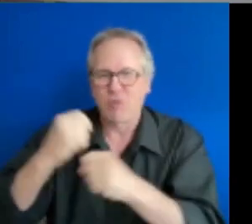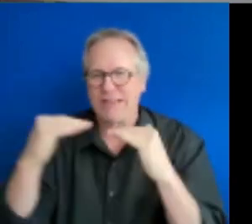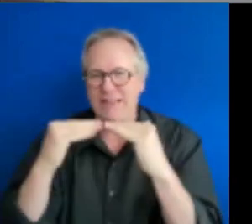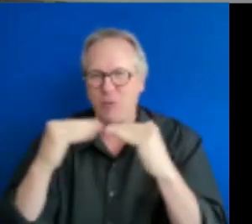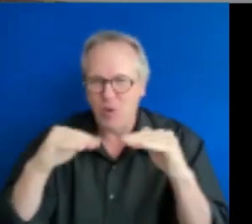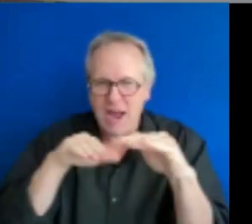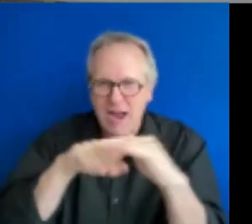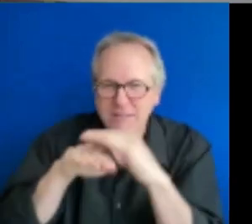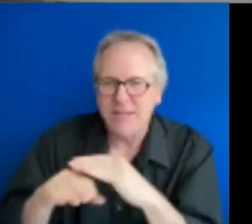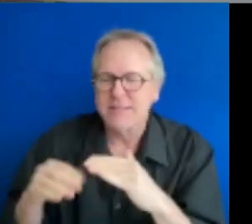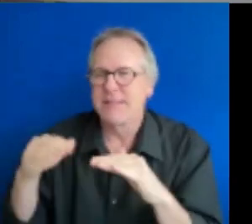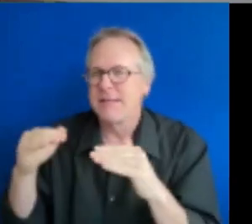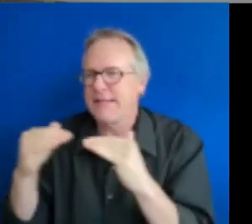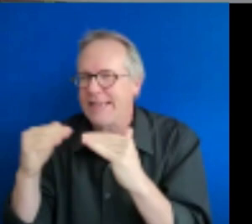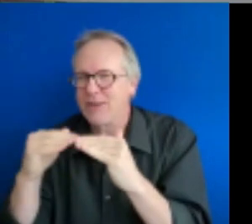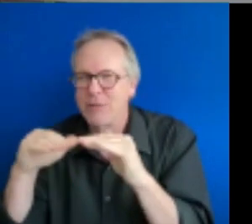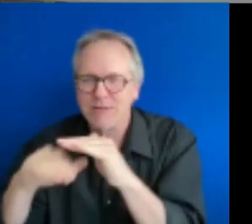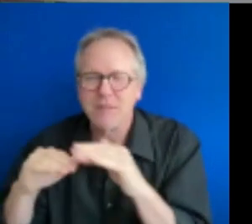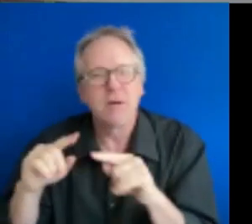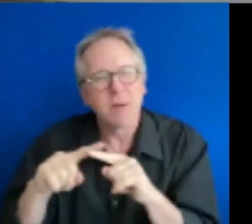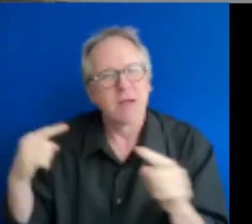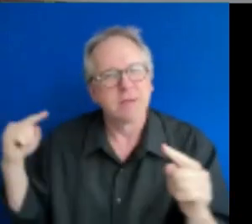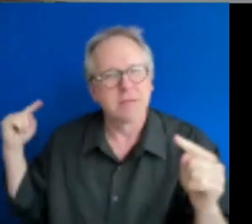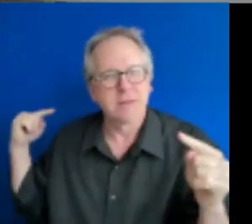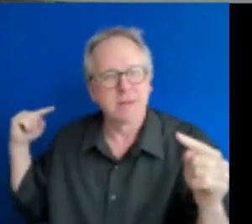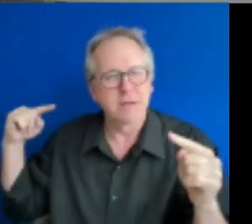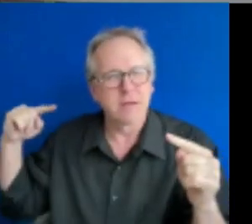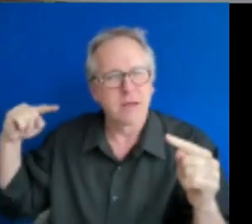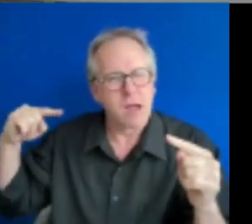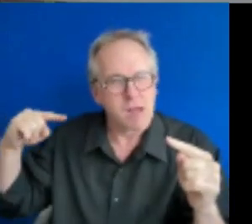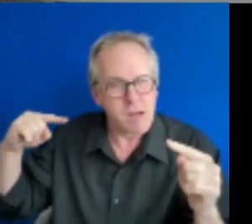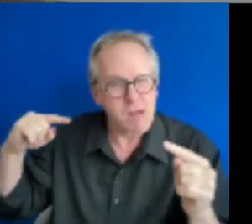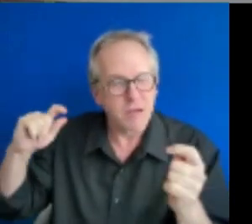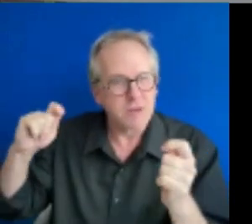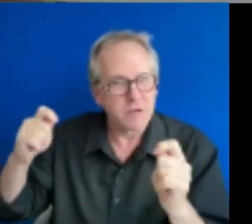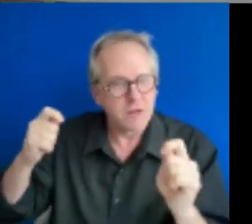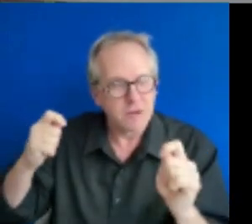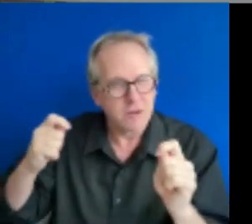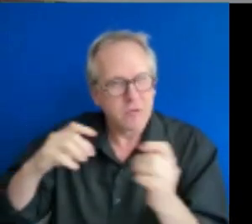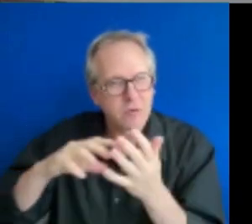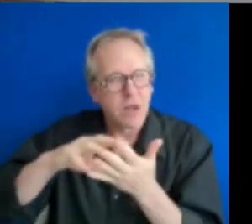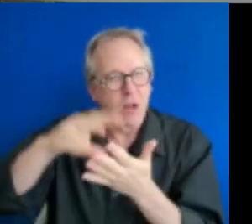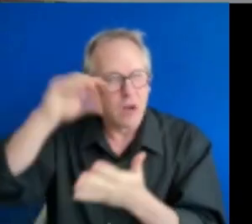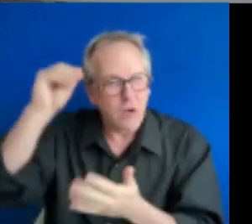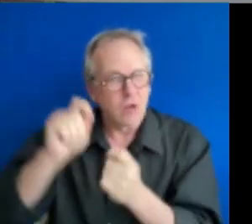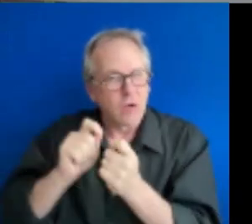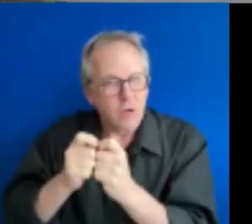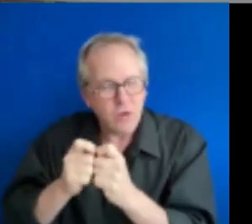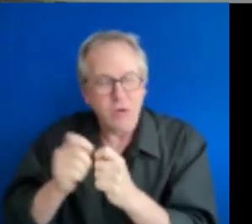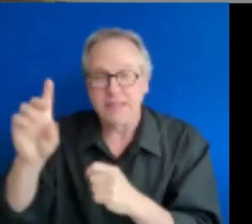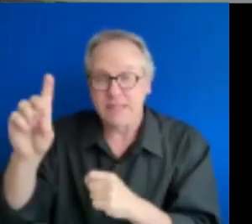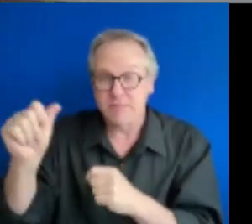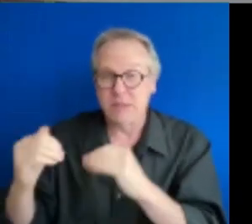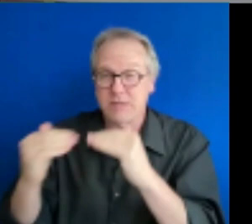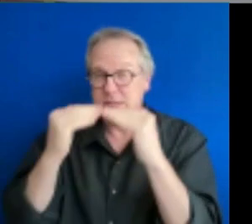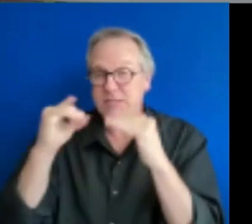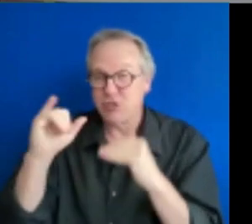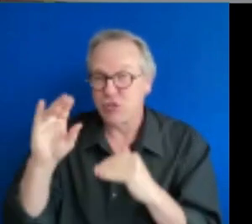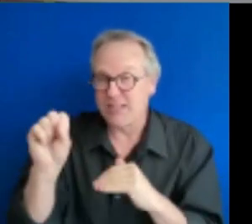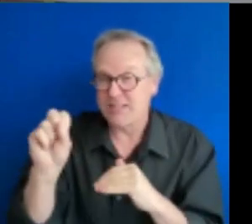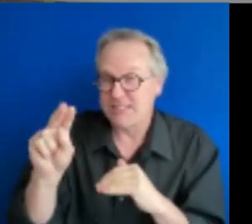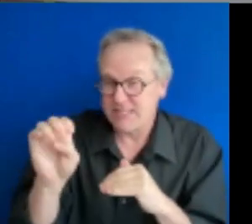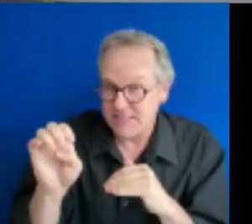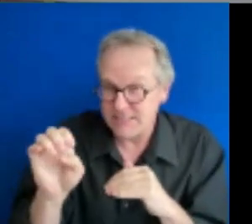access. Over the years, though, we've started to learn and understand that disability justice, that